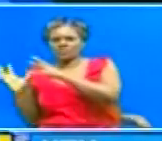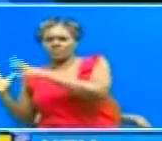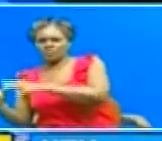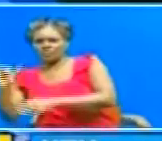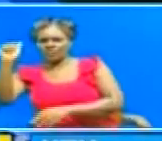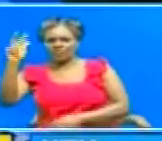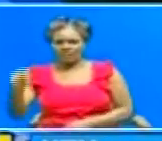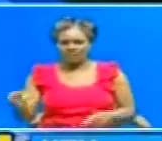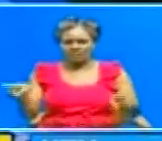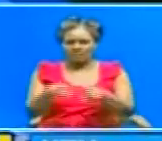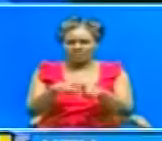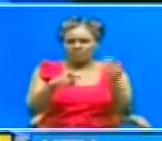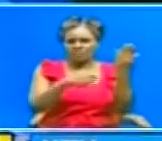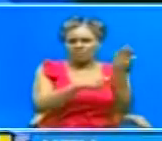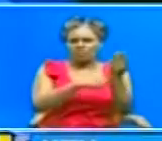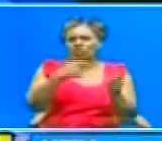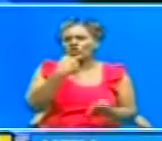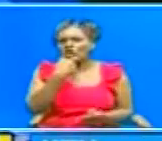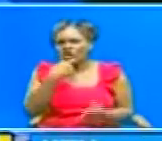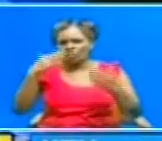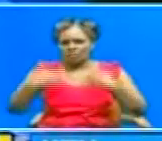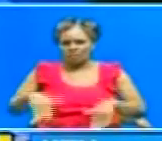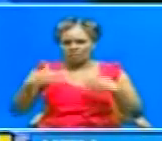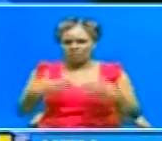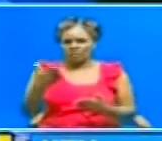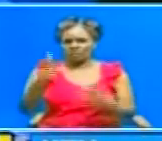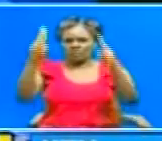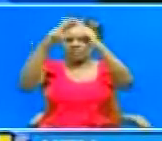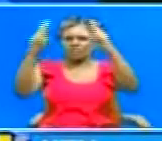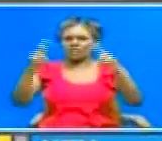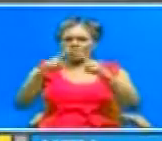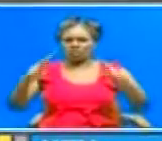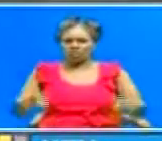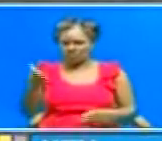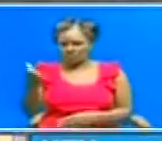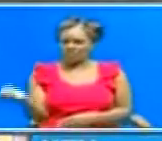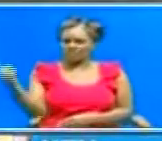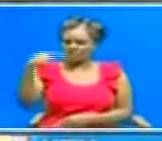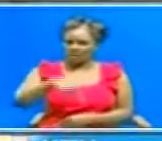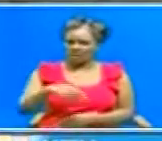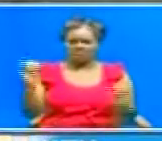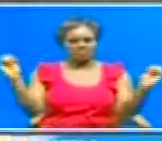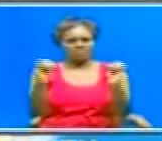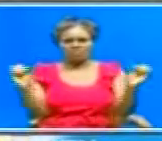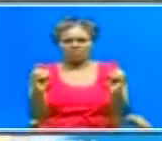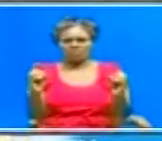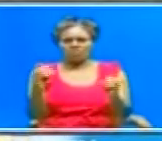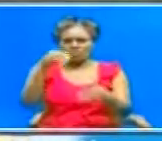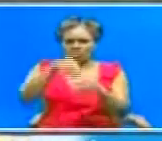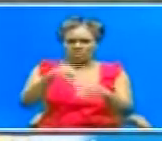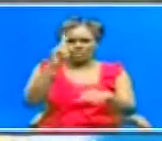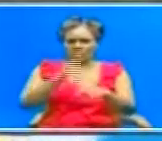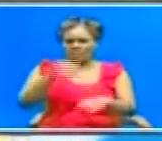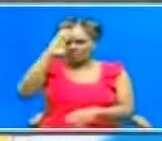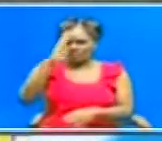Otieno was named alongside Gor Mahia's Boniface Oluoch. Otieno replaces international Arnold Origi, who did not manage to travel to Nairobi in a time for the